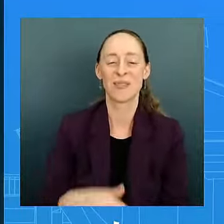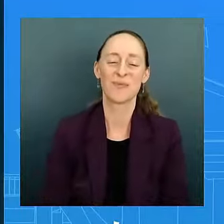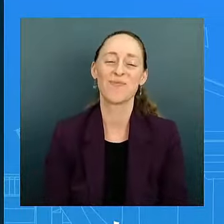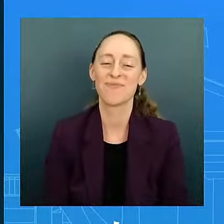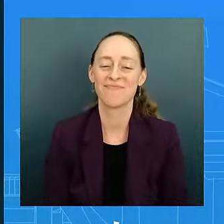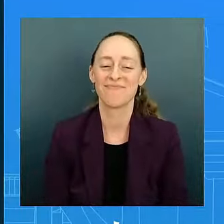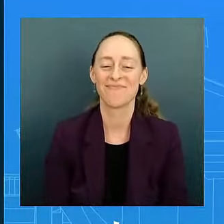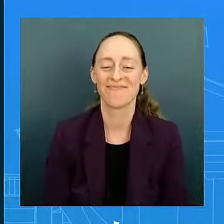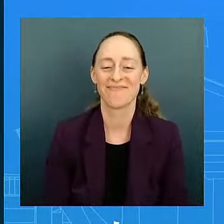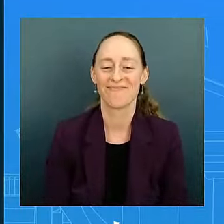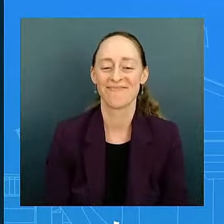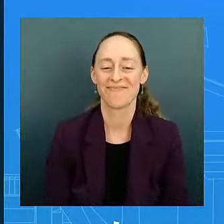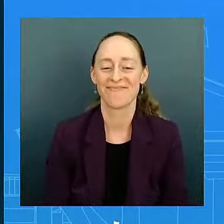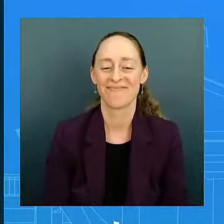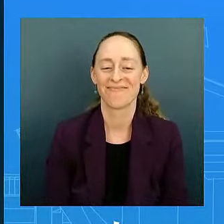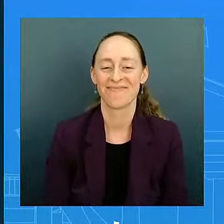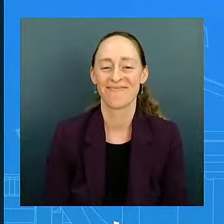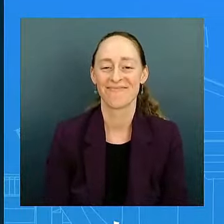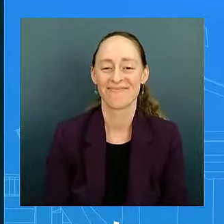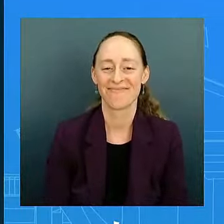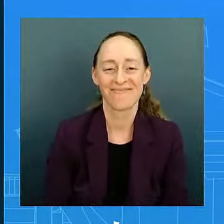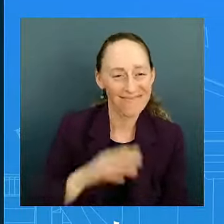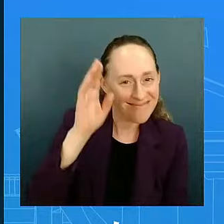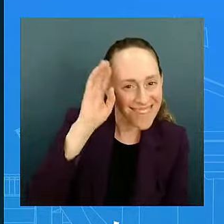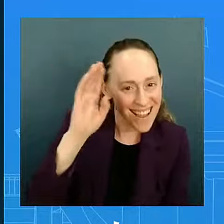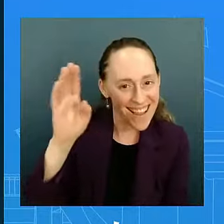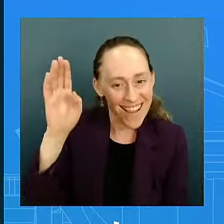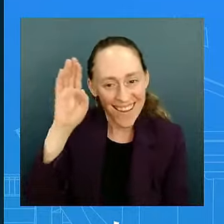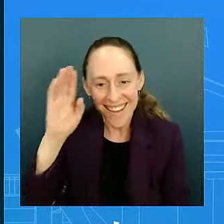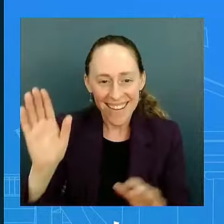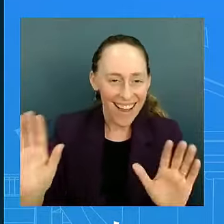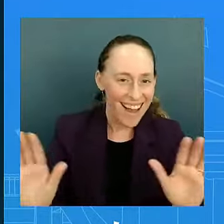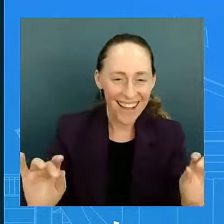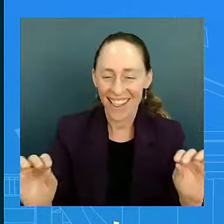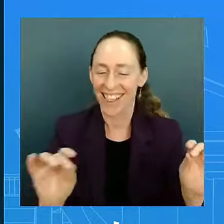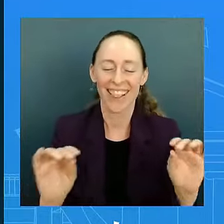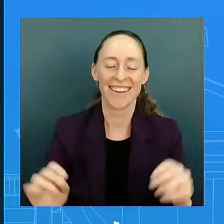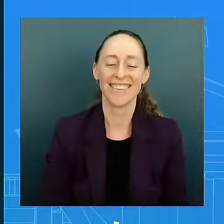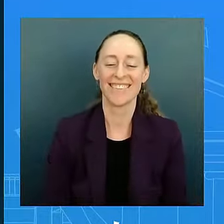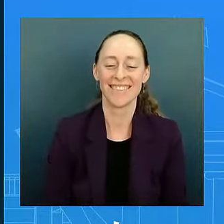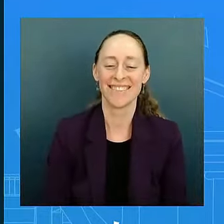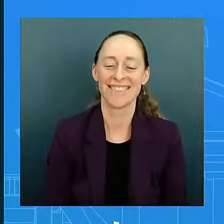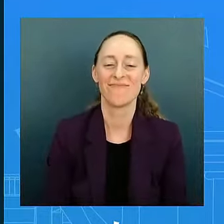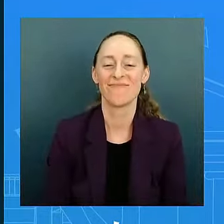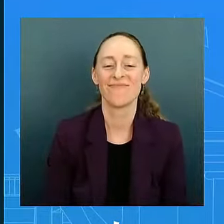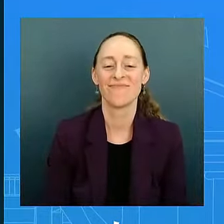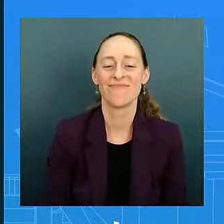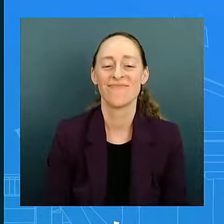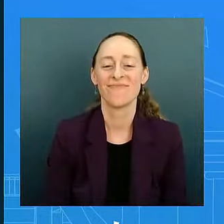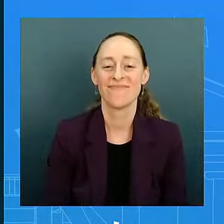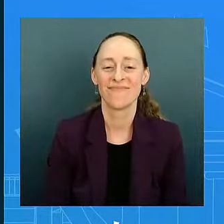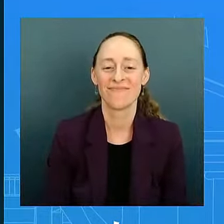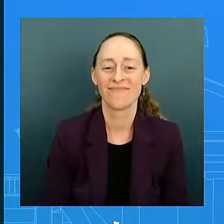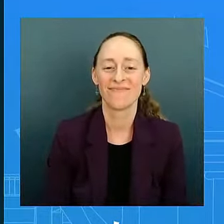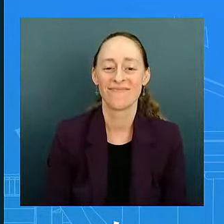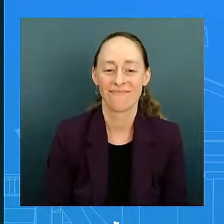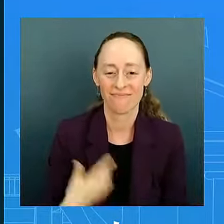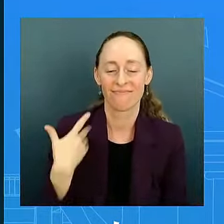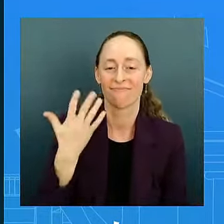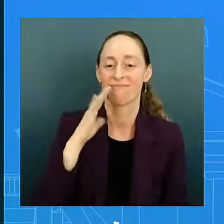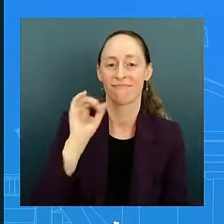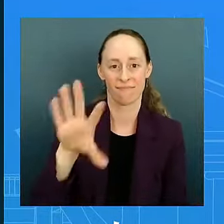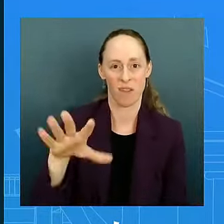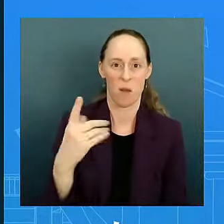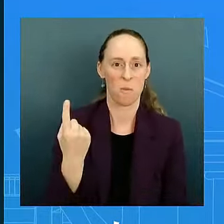Hi. Hi, Ouija. All right, I just have one thing at the top and then we'll get started. So today we are praying for the people